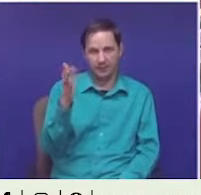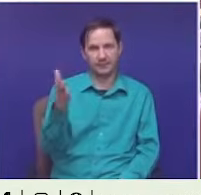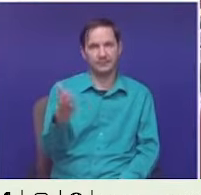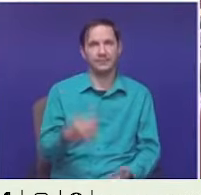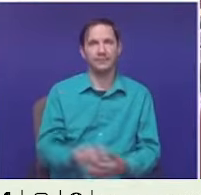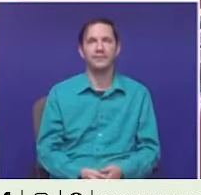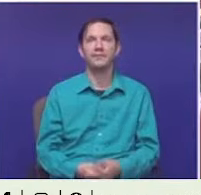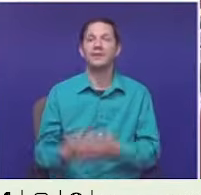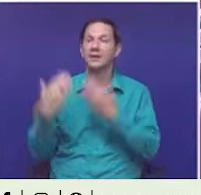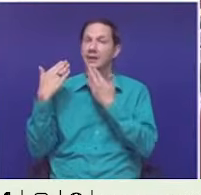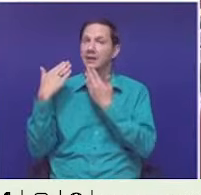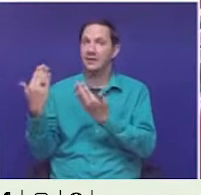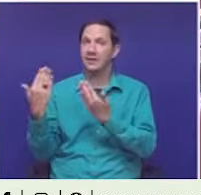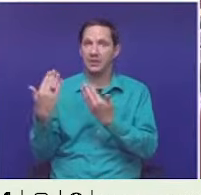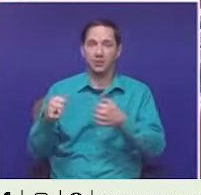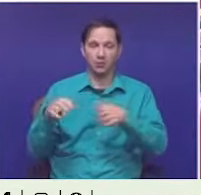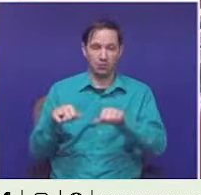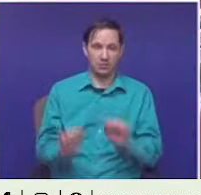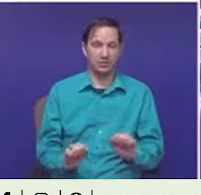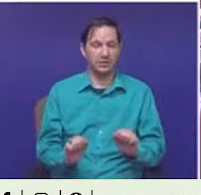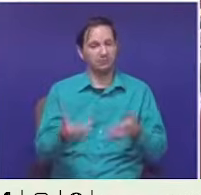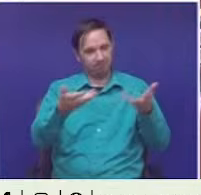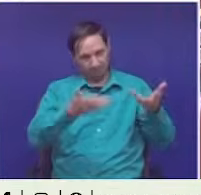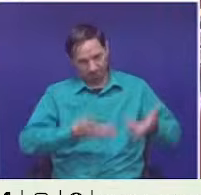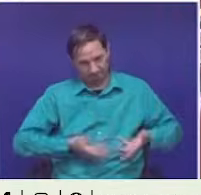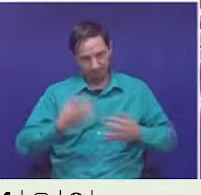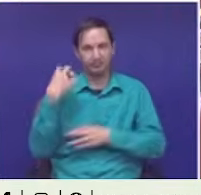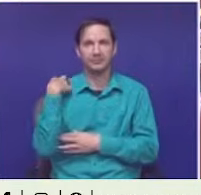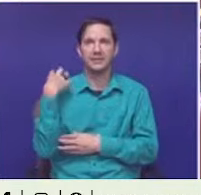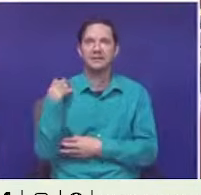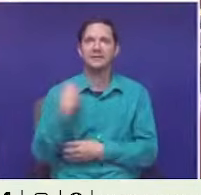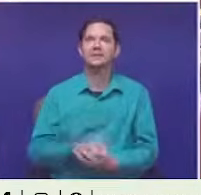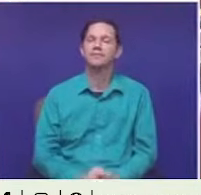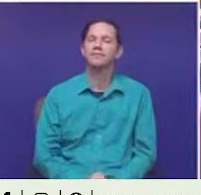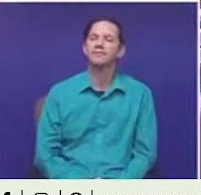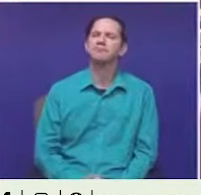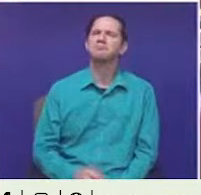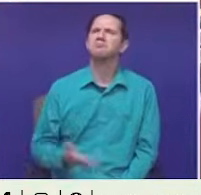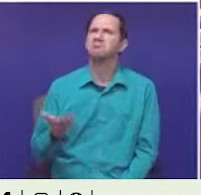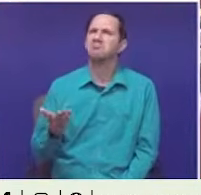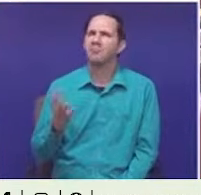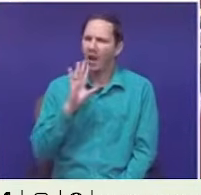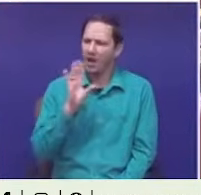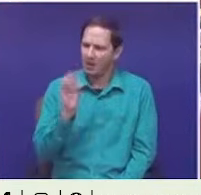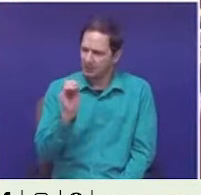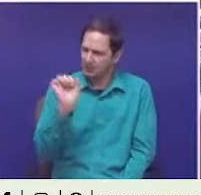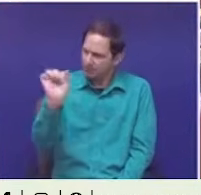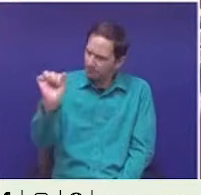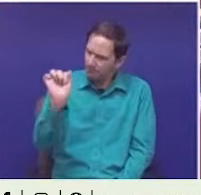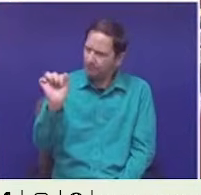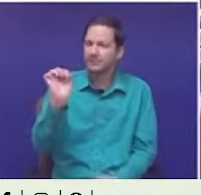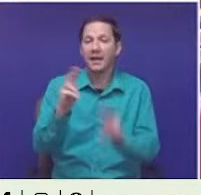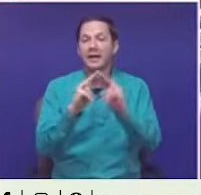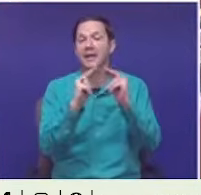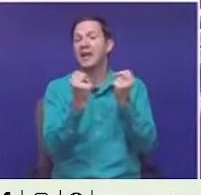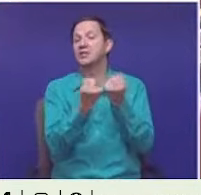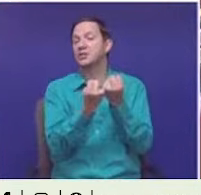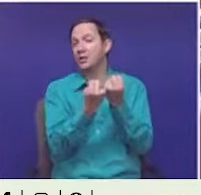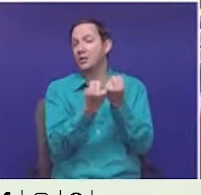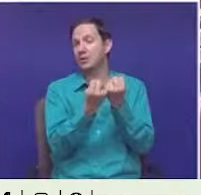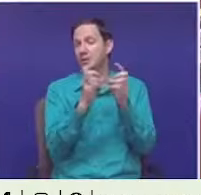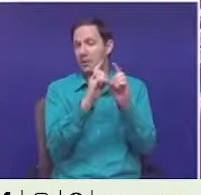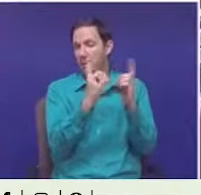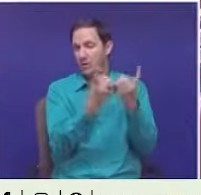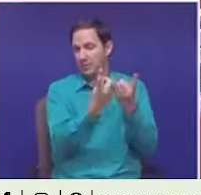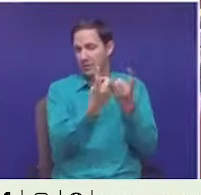Thank you, Chair, and welcome to the House, Minister. Minister, where does the national department's responsibility